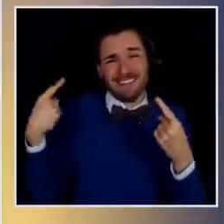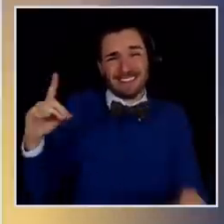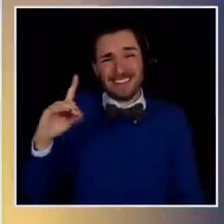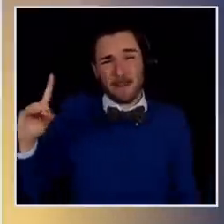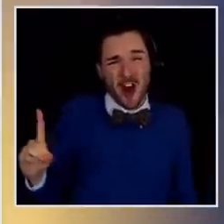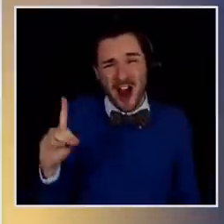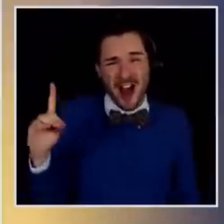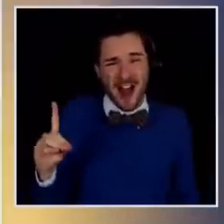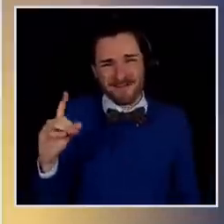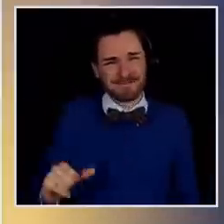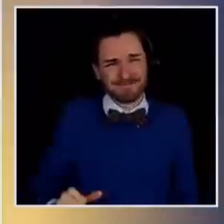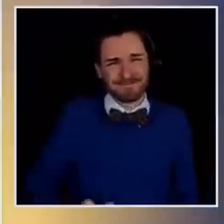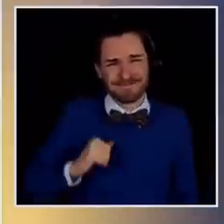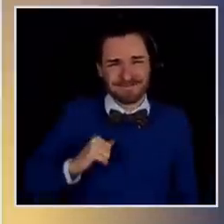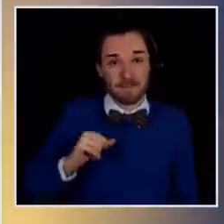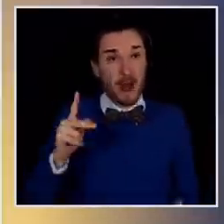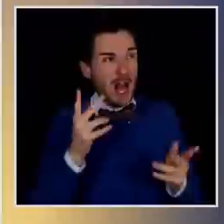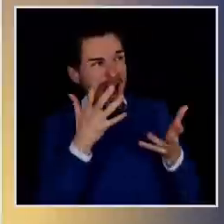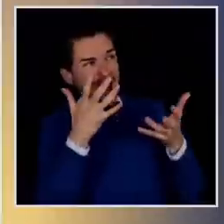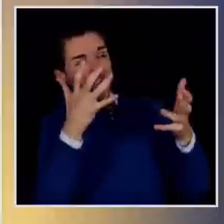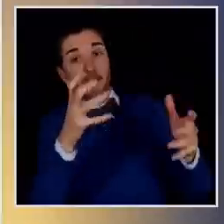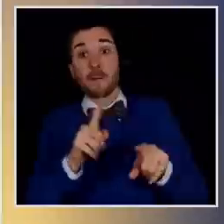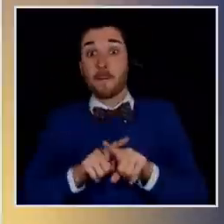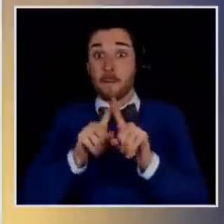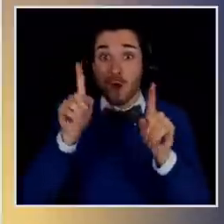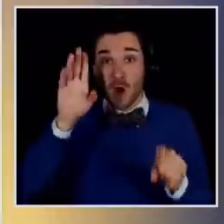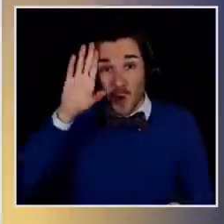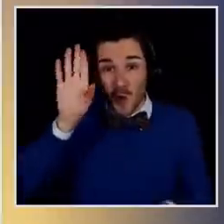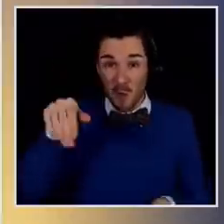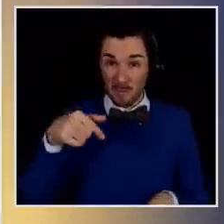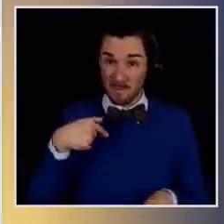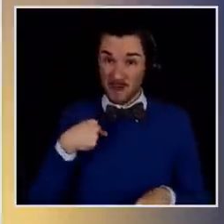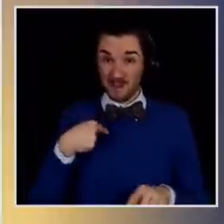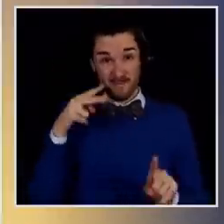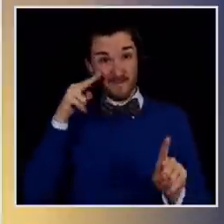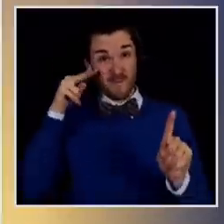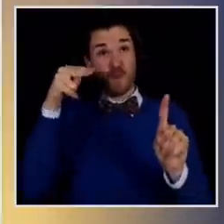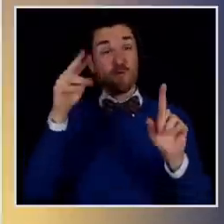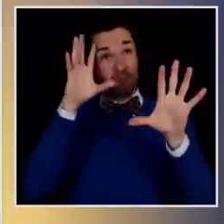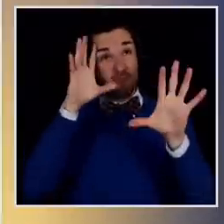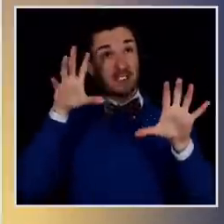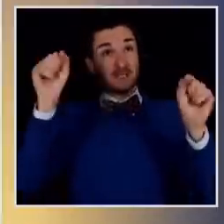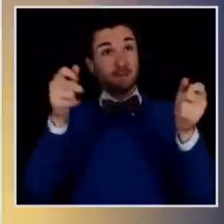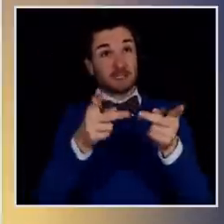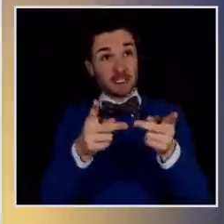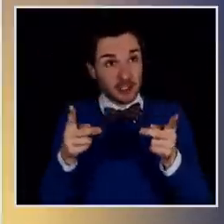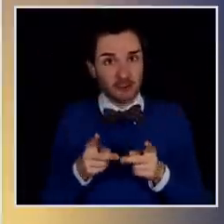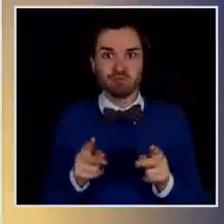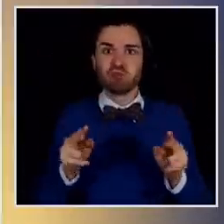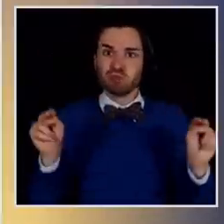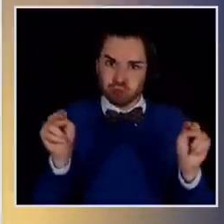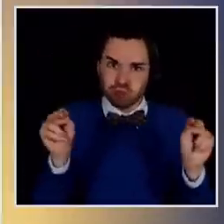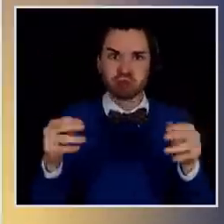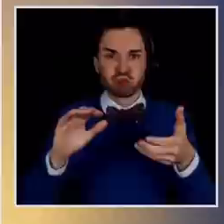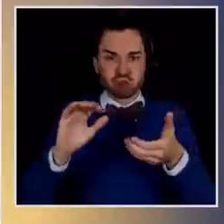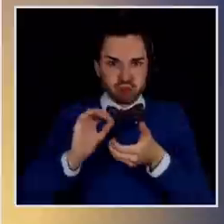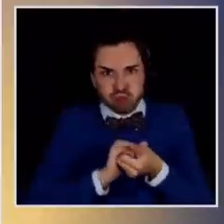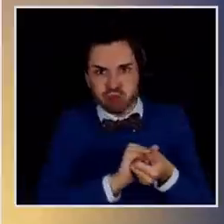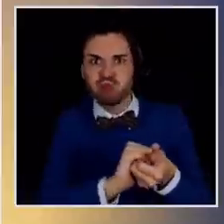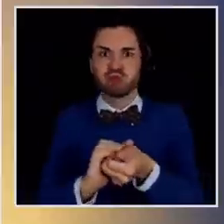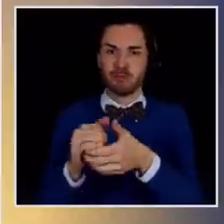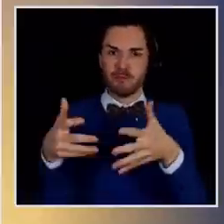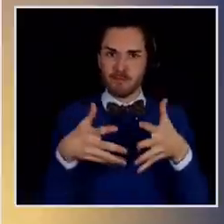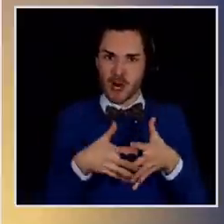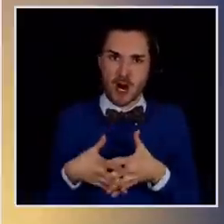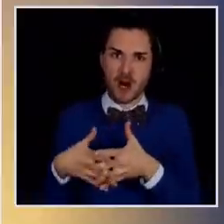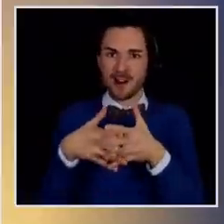but I will govern as an American president. I'll work as hard for those who didn't vote